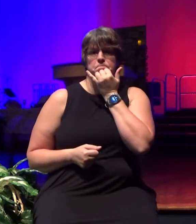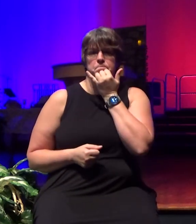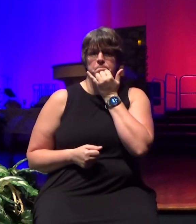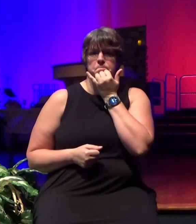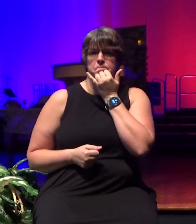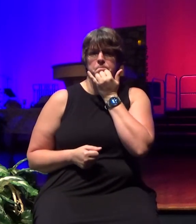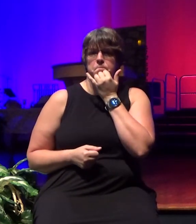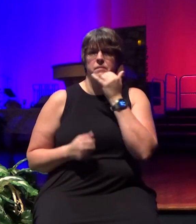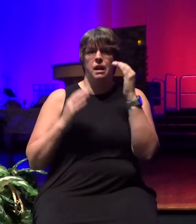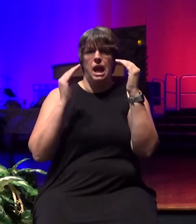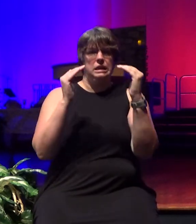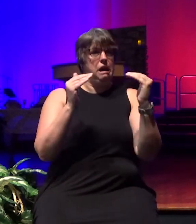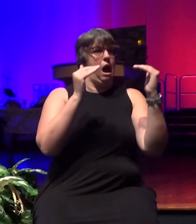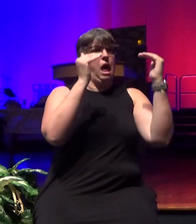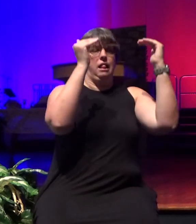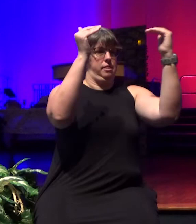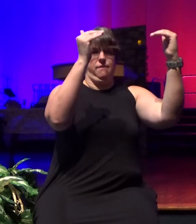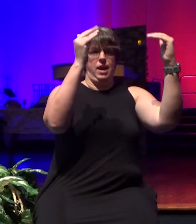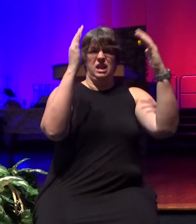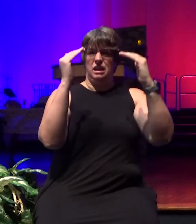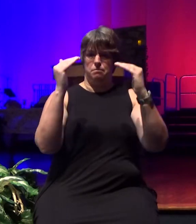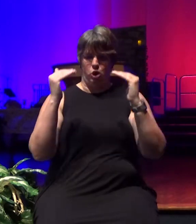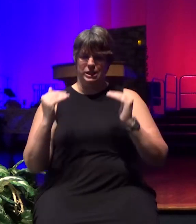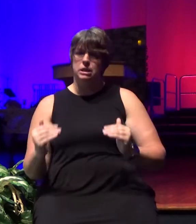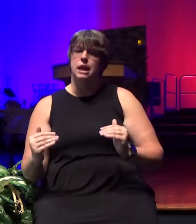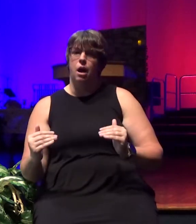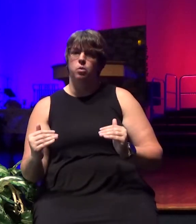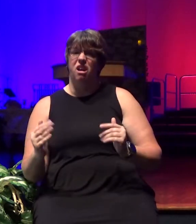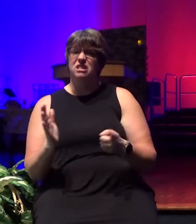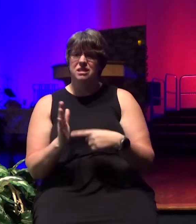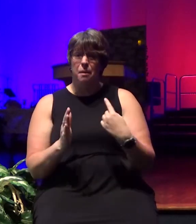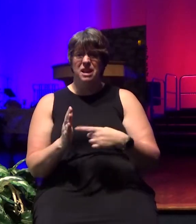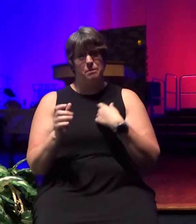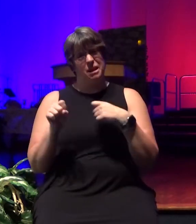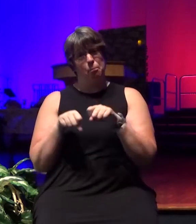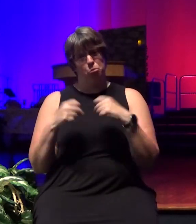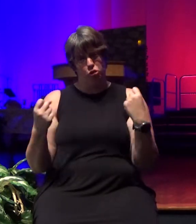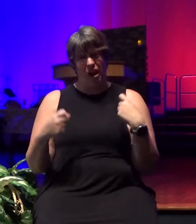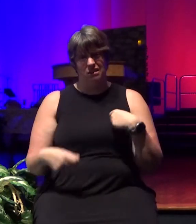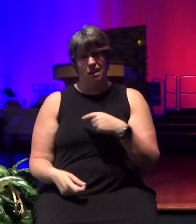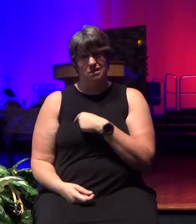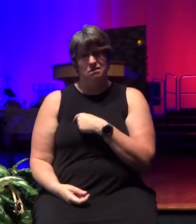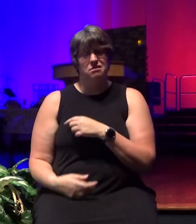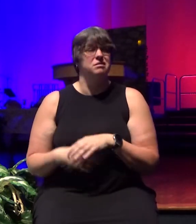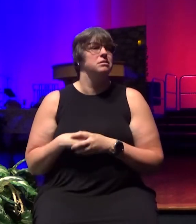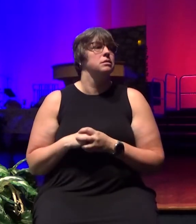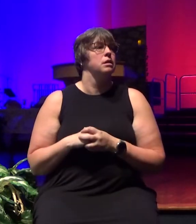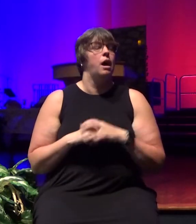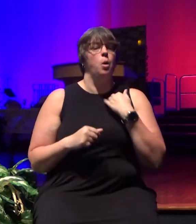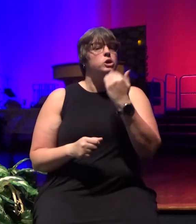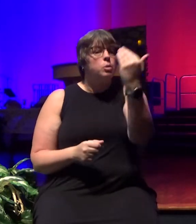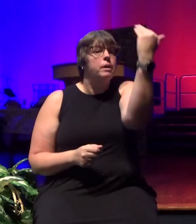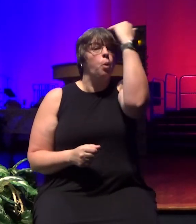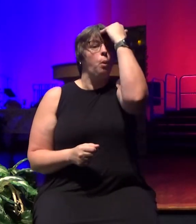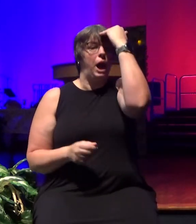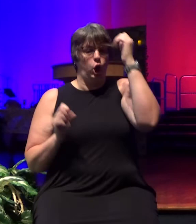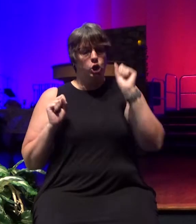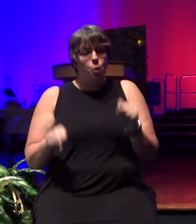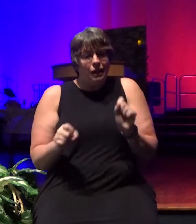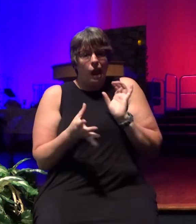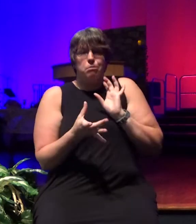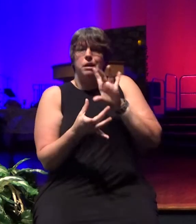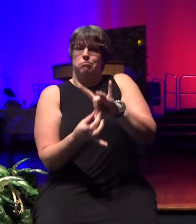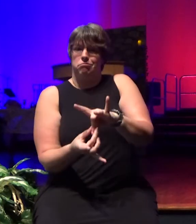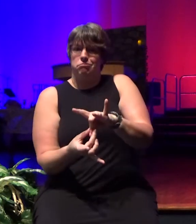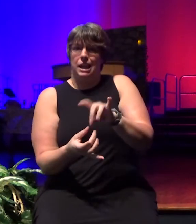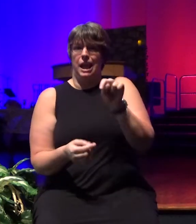down, sometimes even breaks us. And I want us to be aware that we can get attached to that too, those kinds of things. And it's